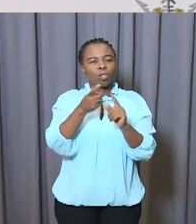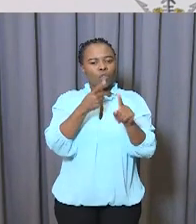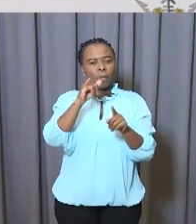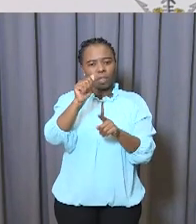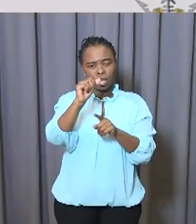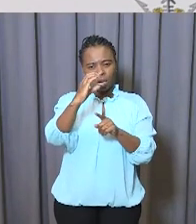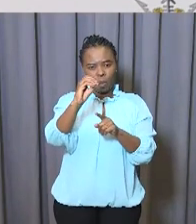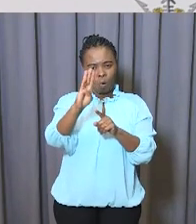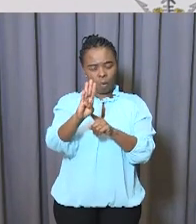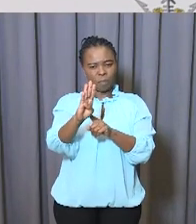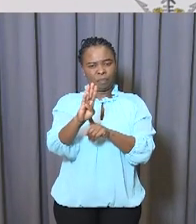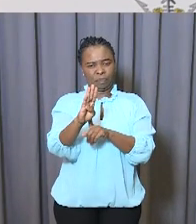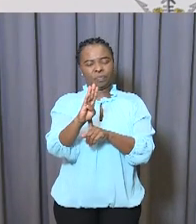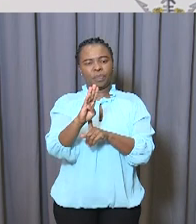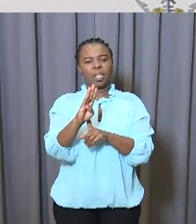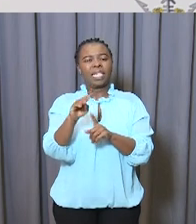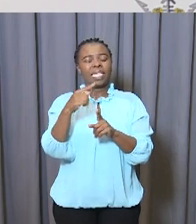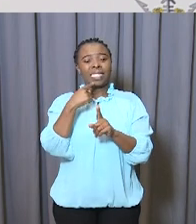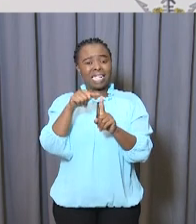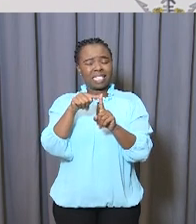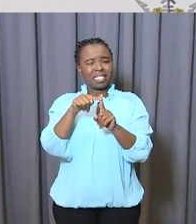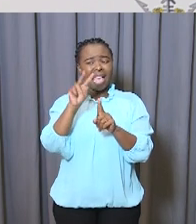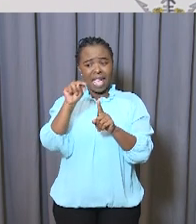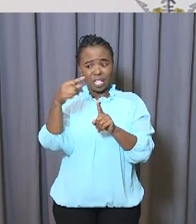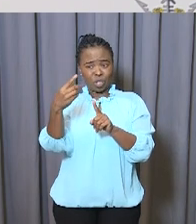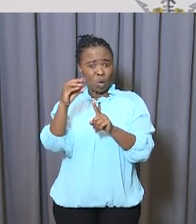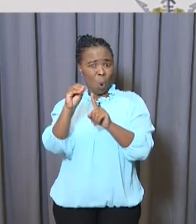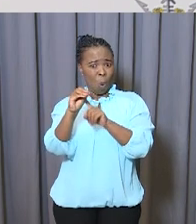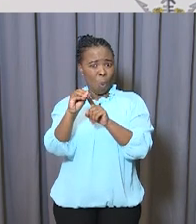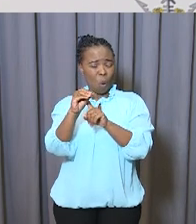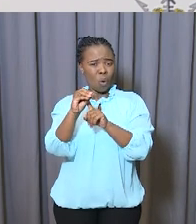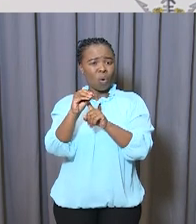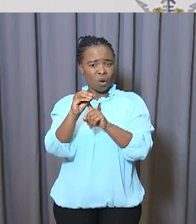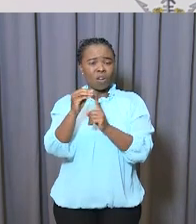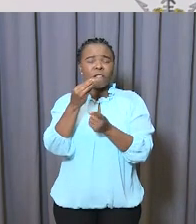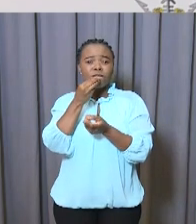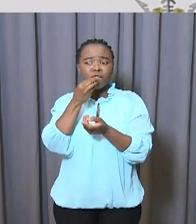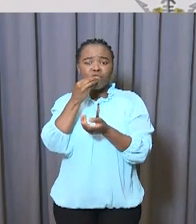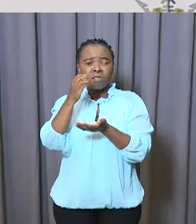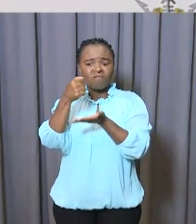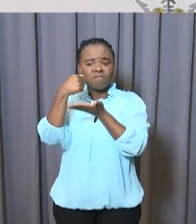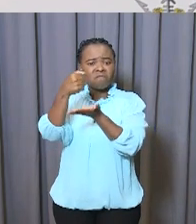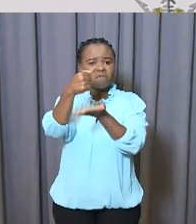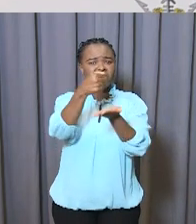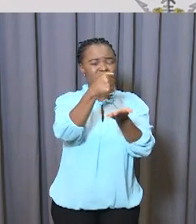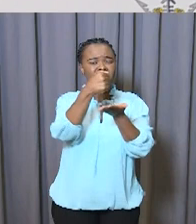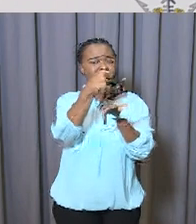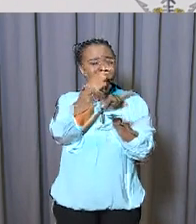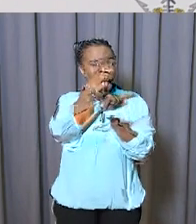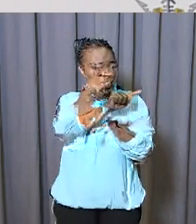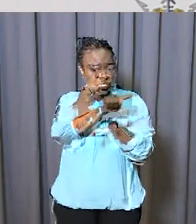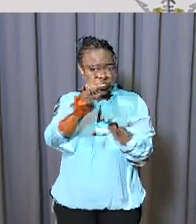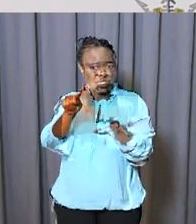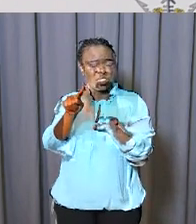Jacob Roy from Rapport. Why must NGOs provide details about food distribution to the Department of